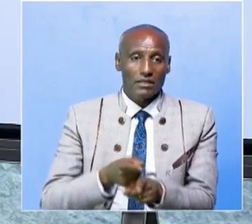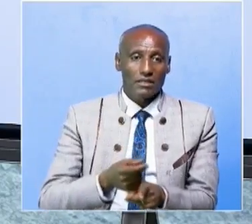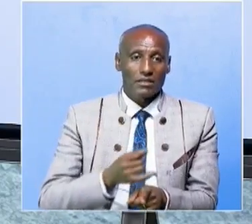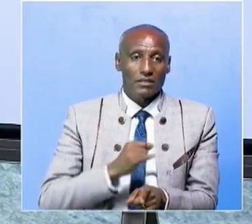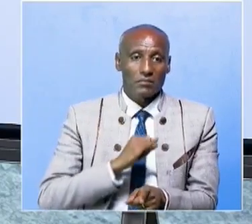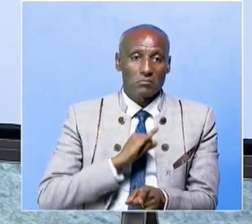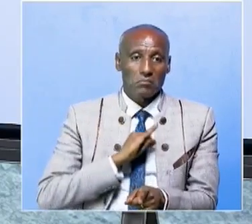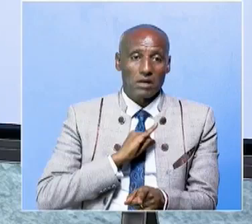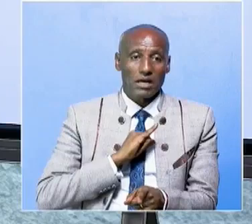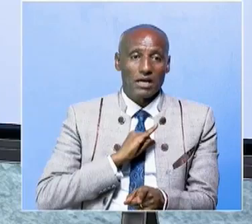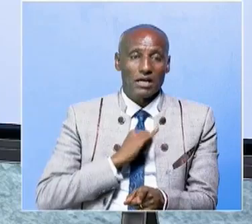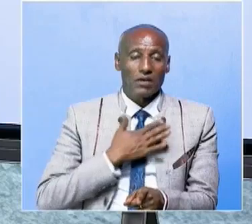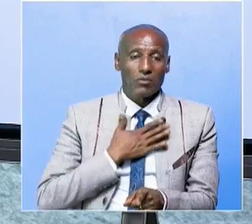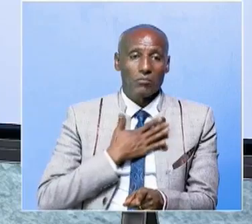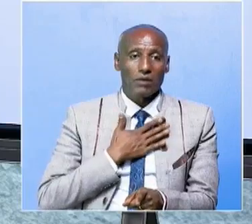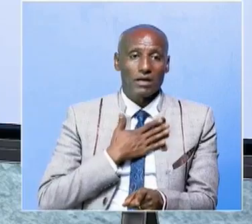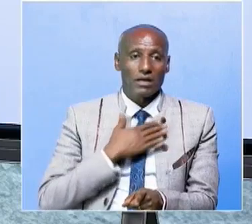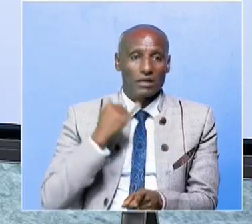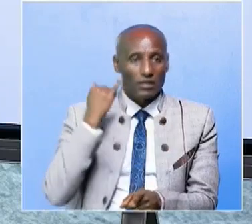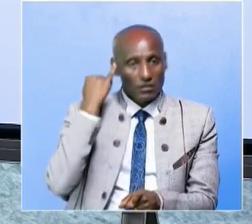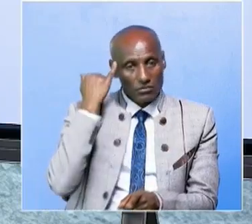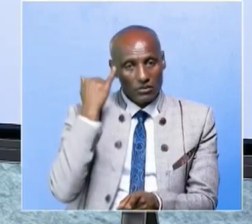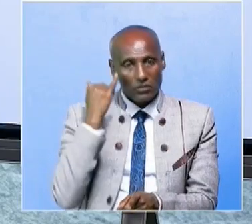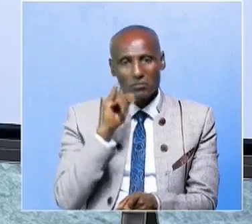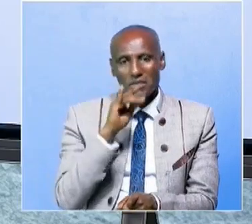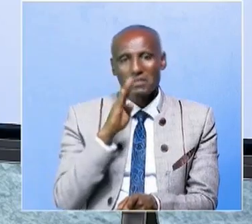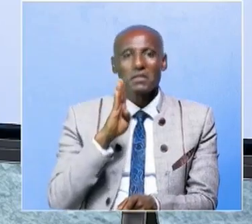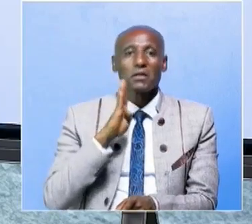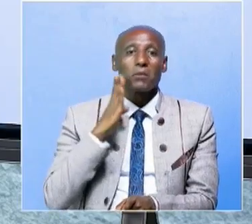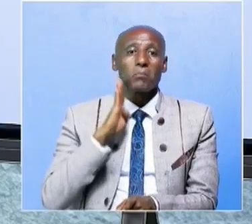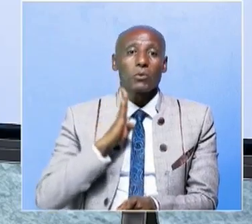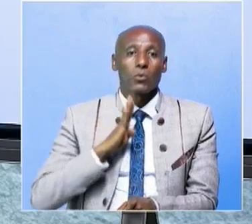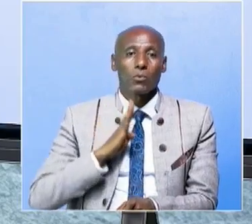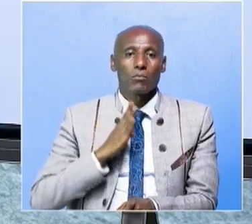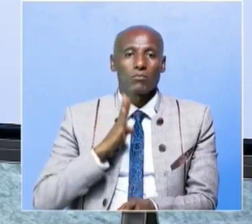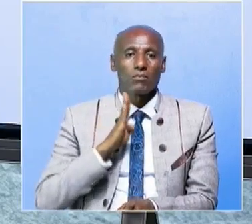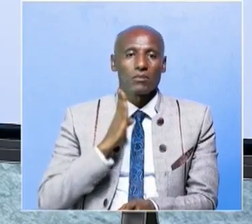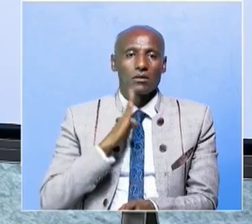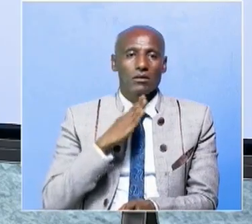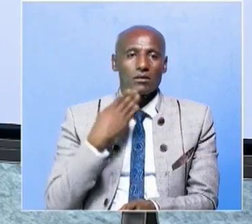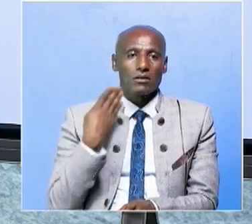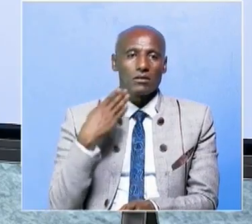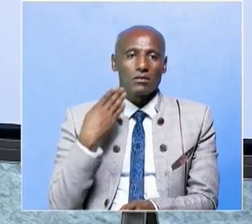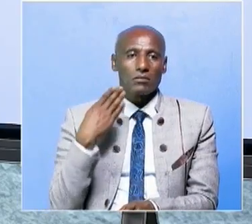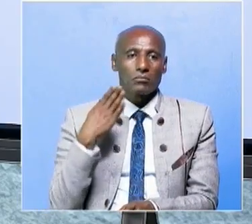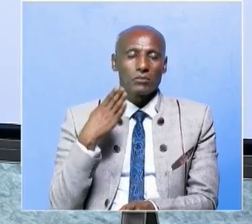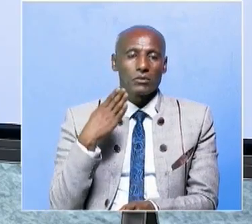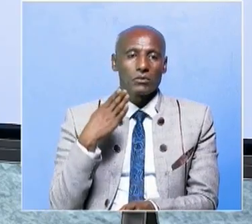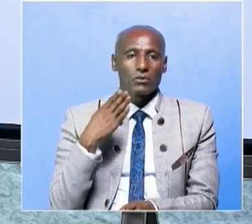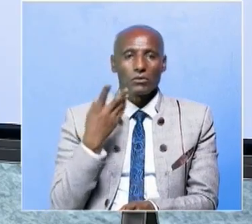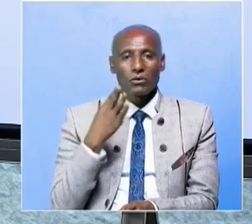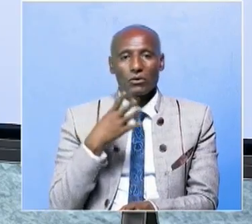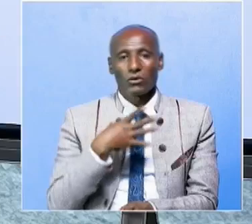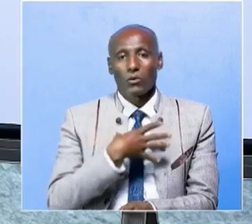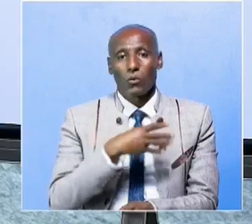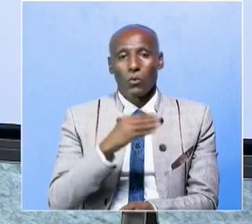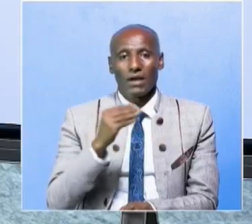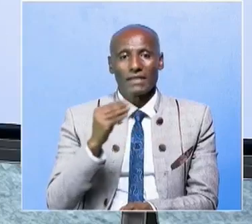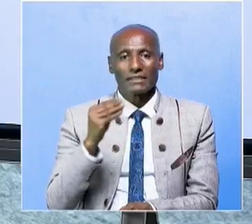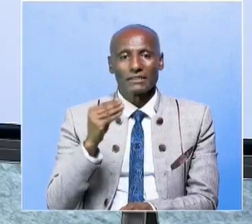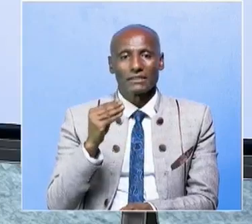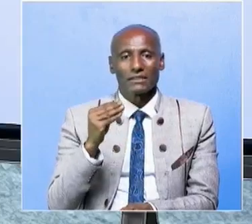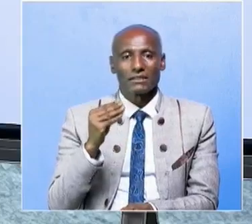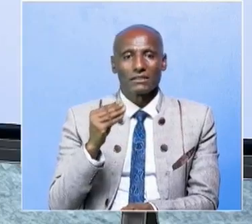you should choose the blue color or the off-white color to paint